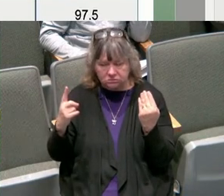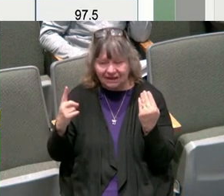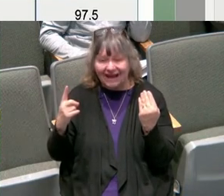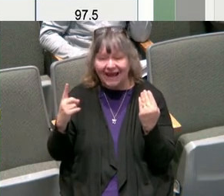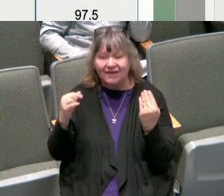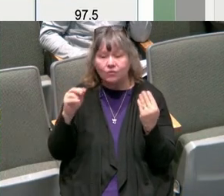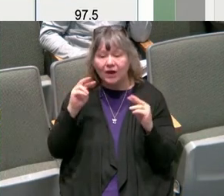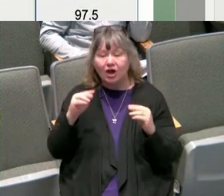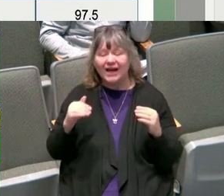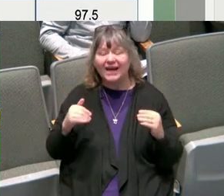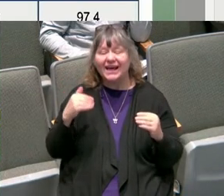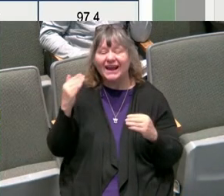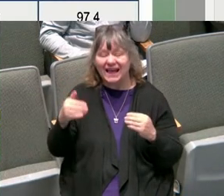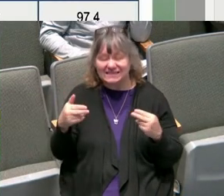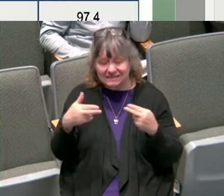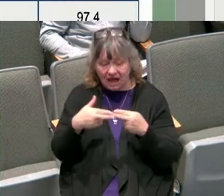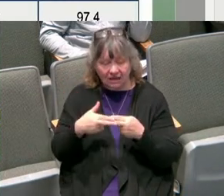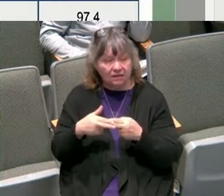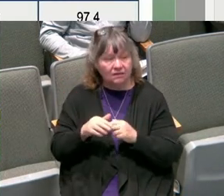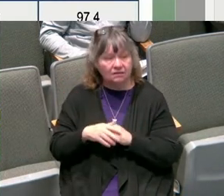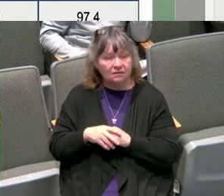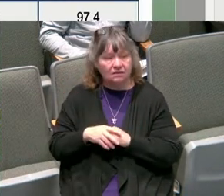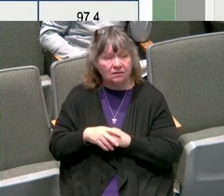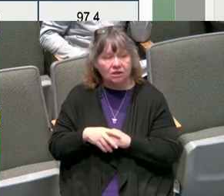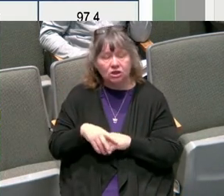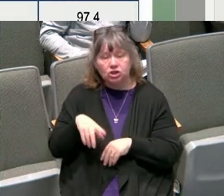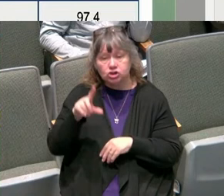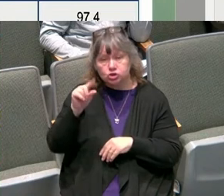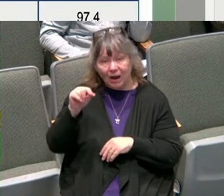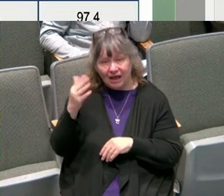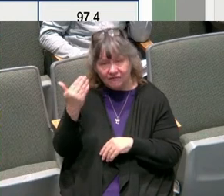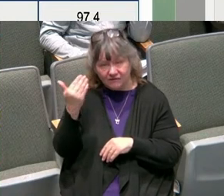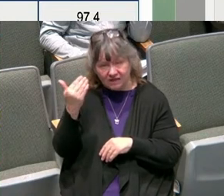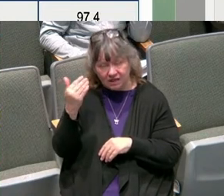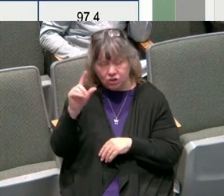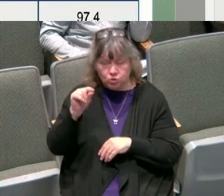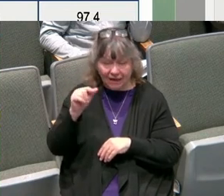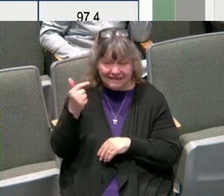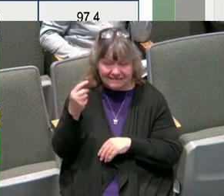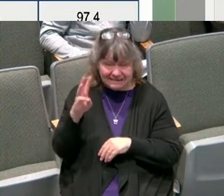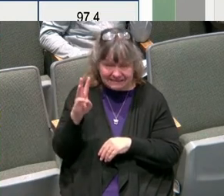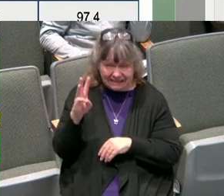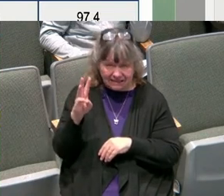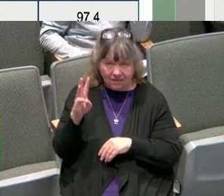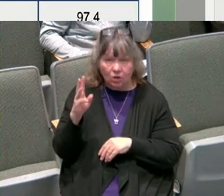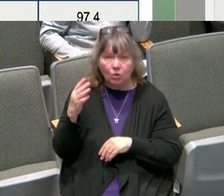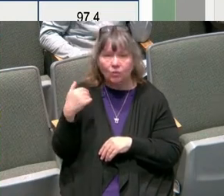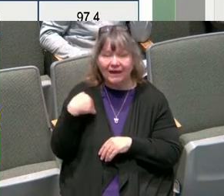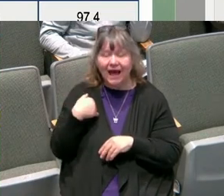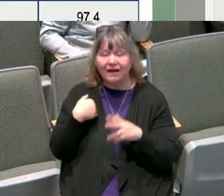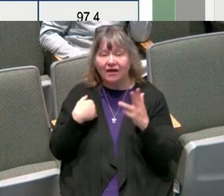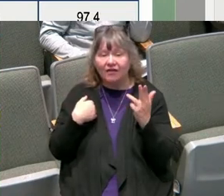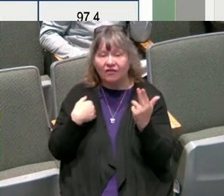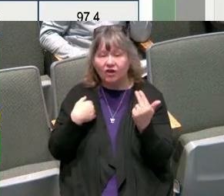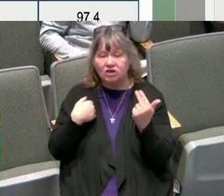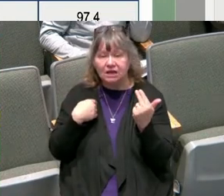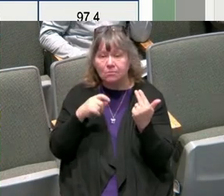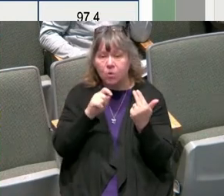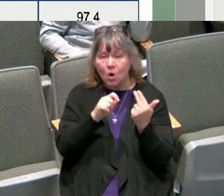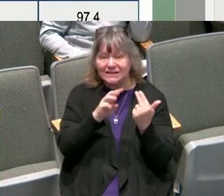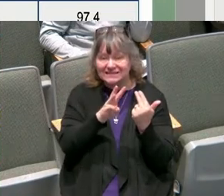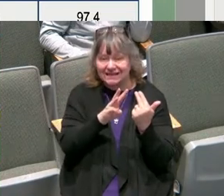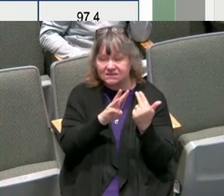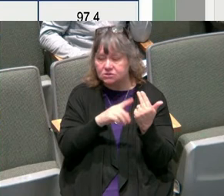if we look at the next slide in 2015 2016 we had 13.6